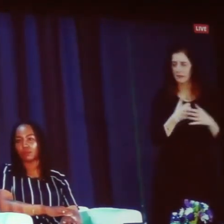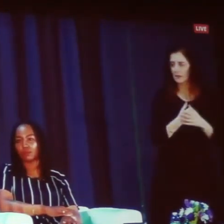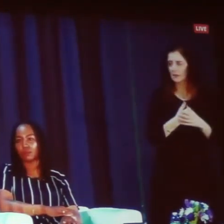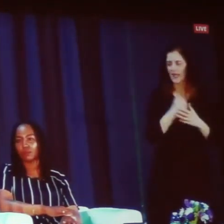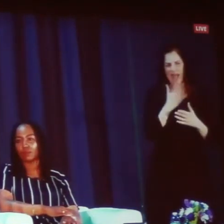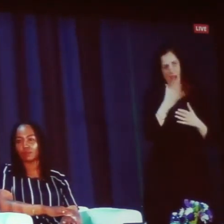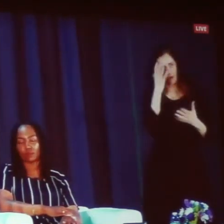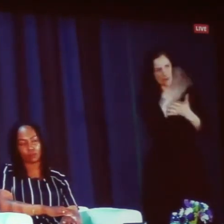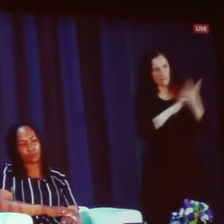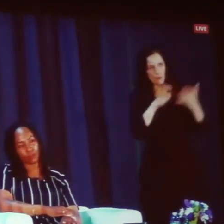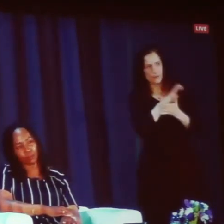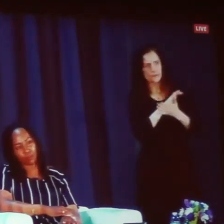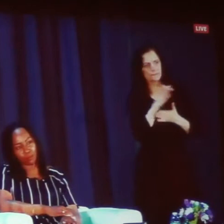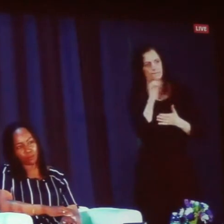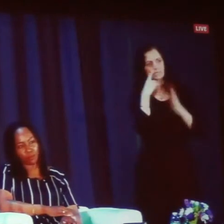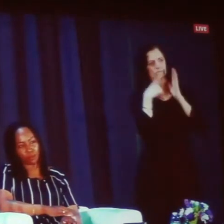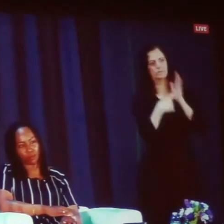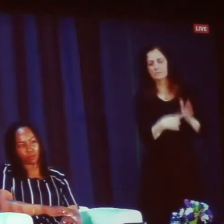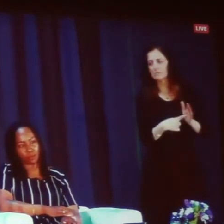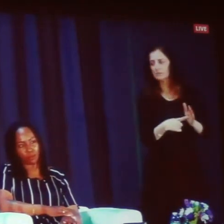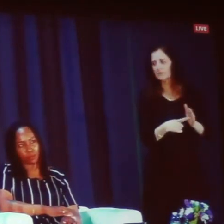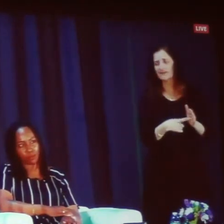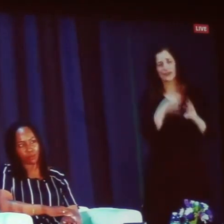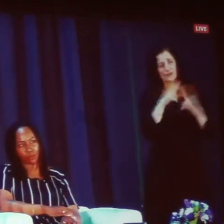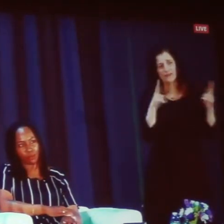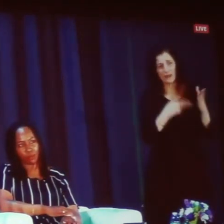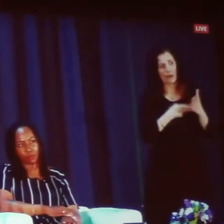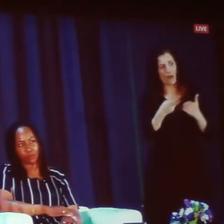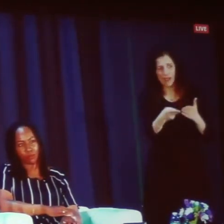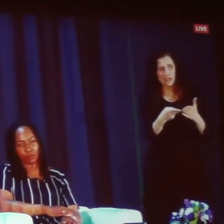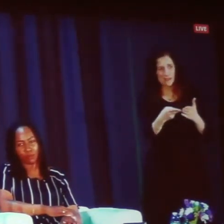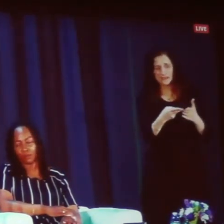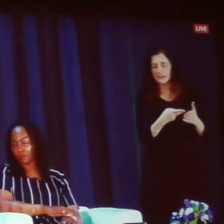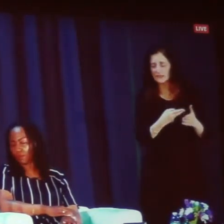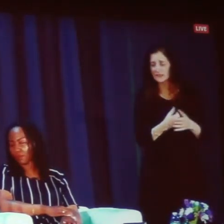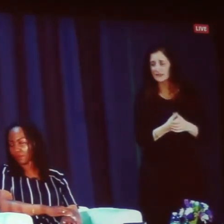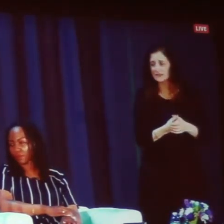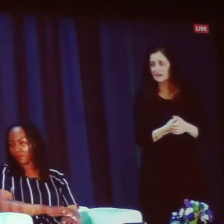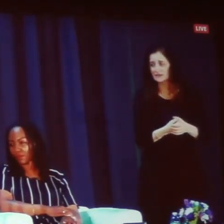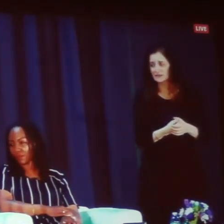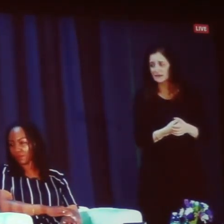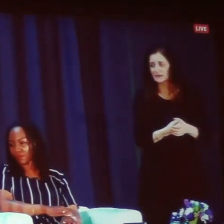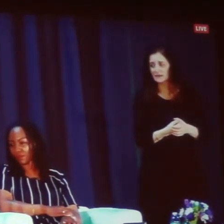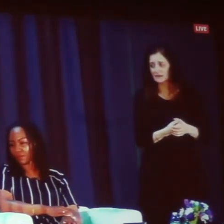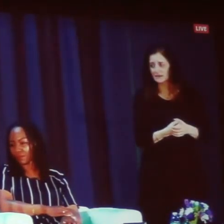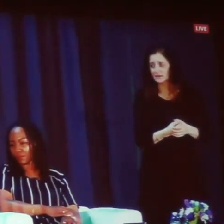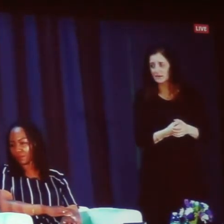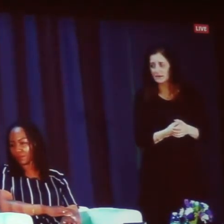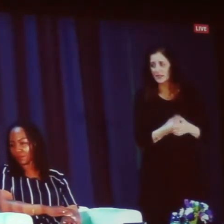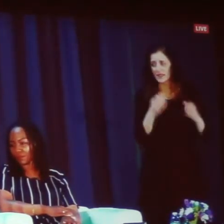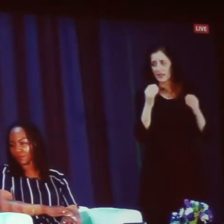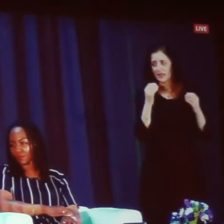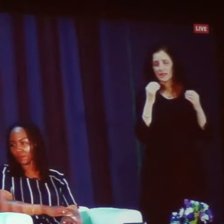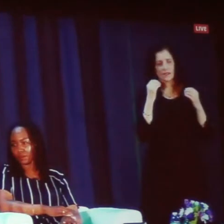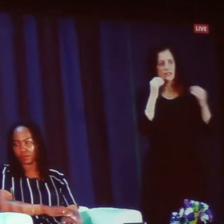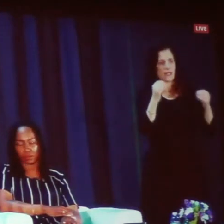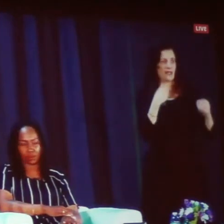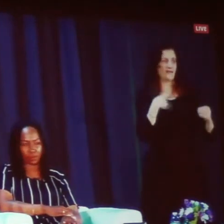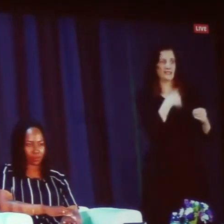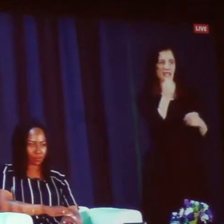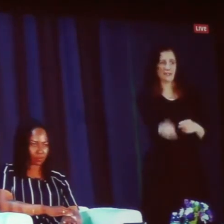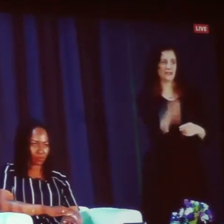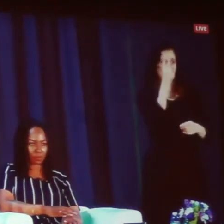mean is, to be quite honest, none of us really understand where Stacy's coming